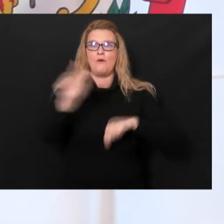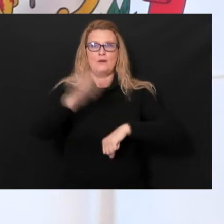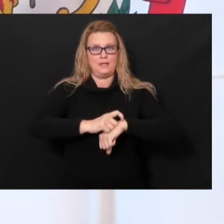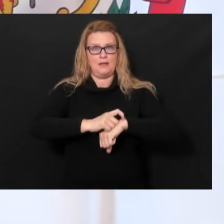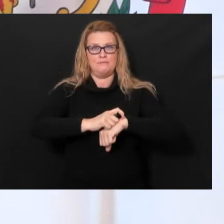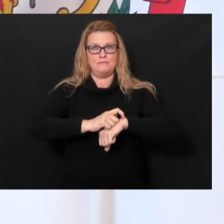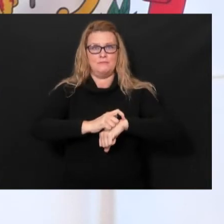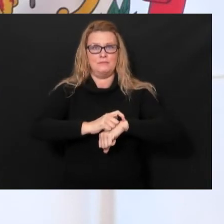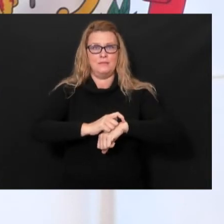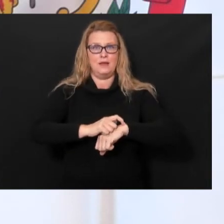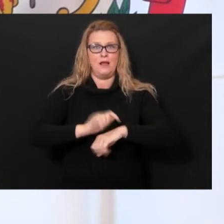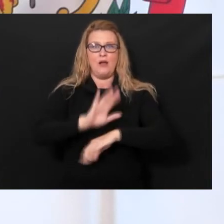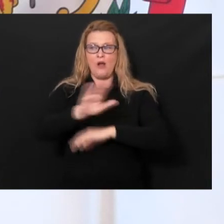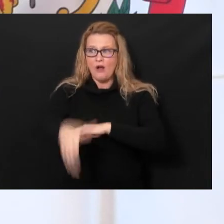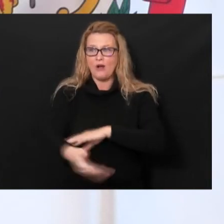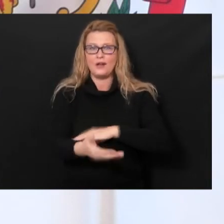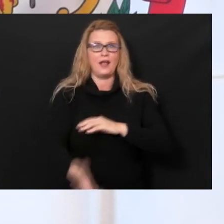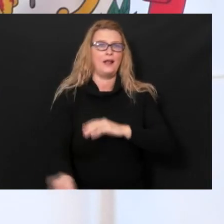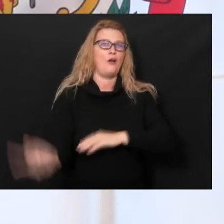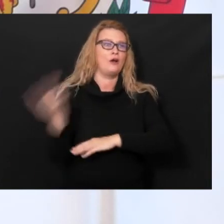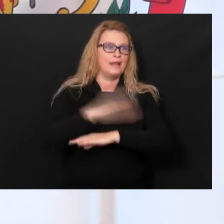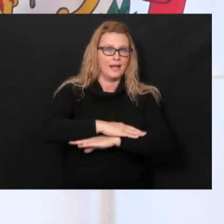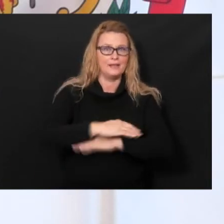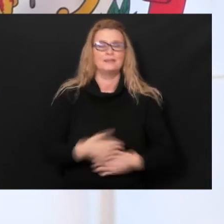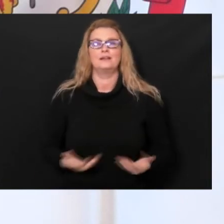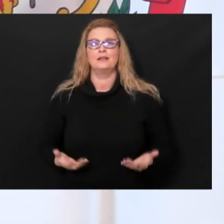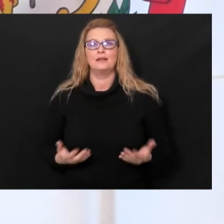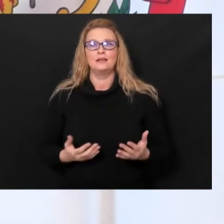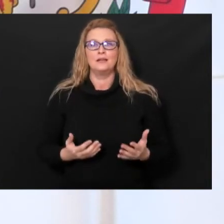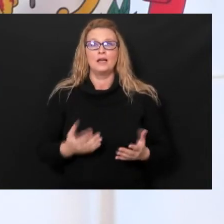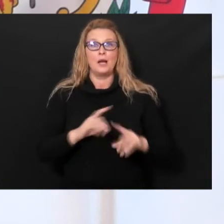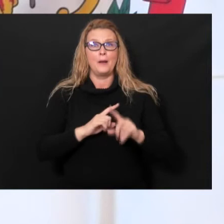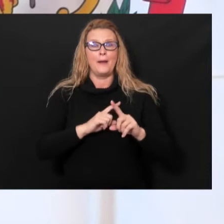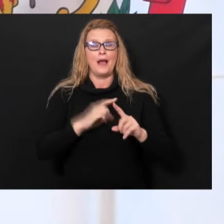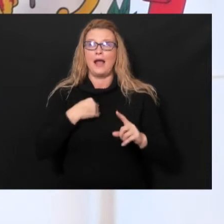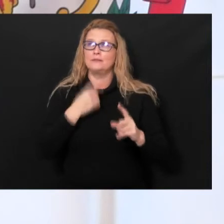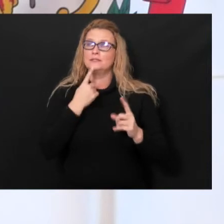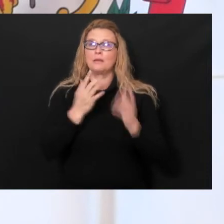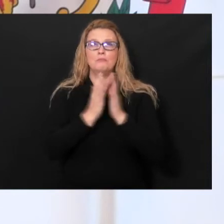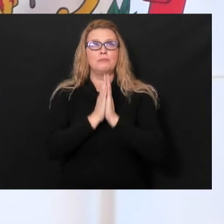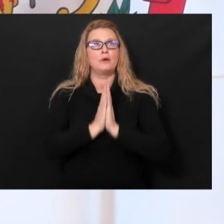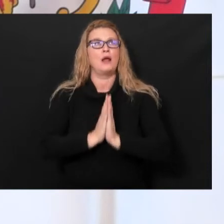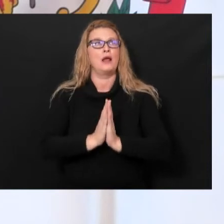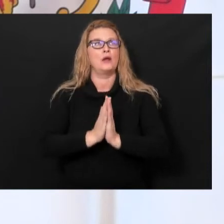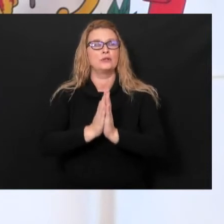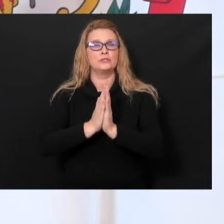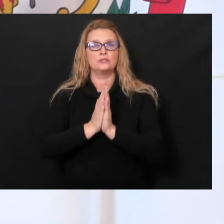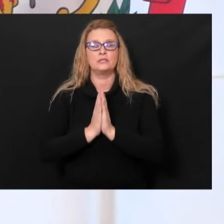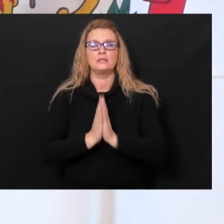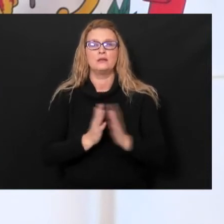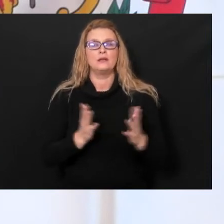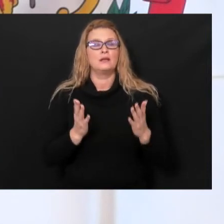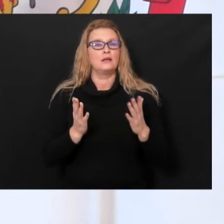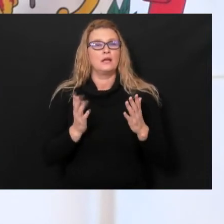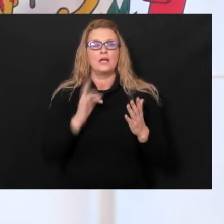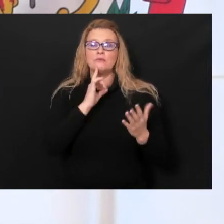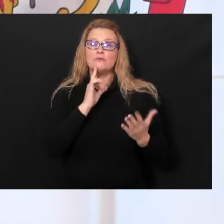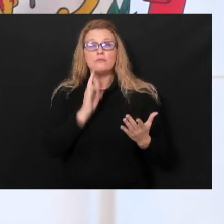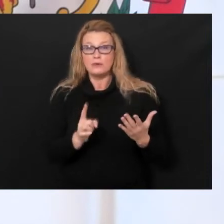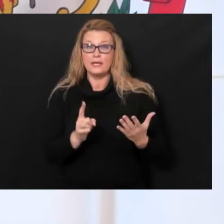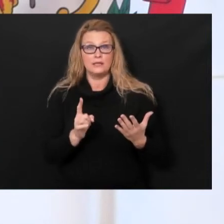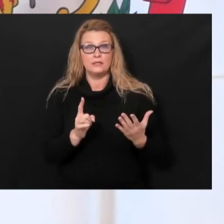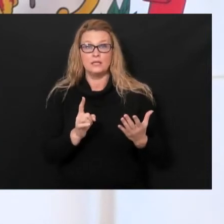and day. I mean, a gazillion prayers and just really,